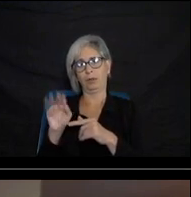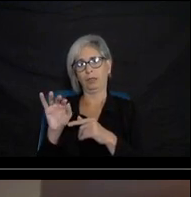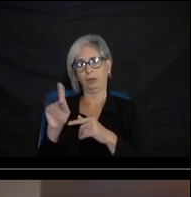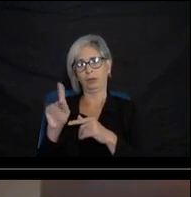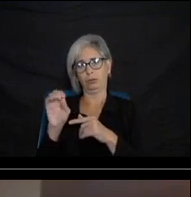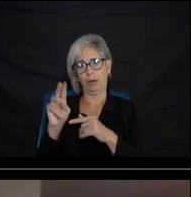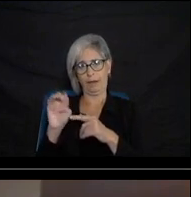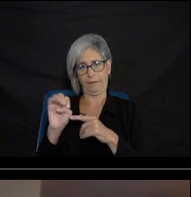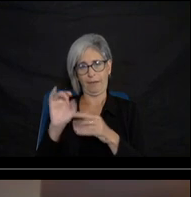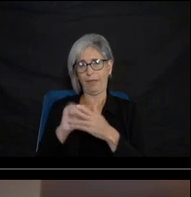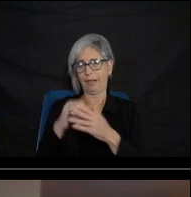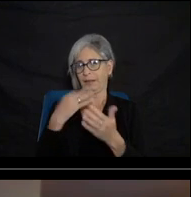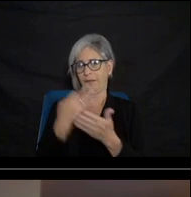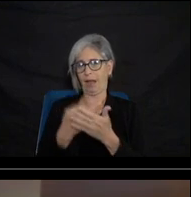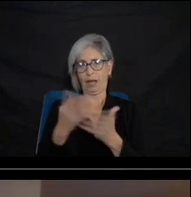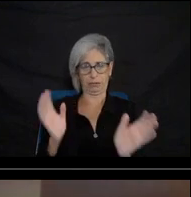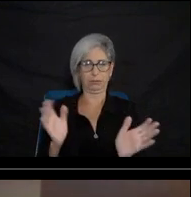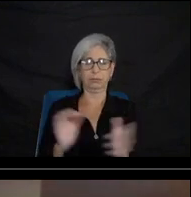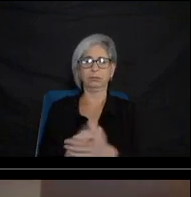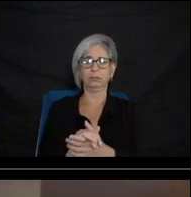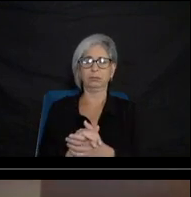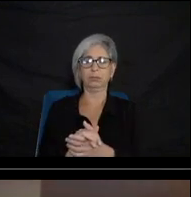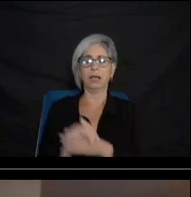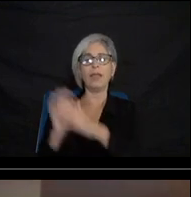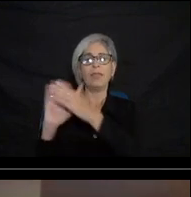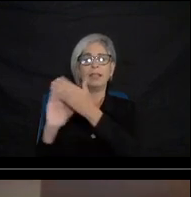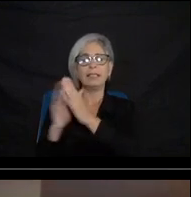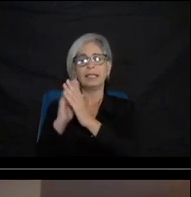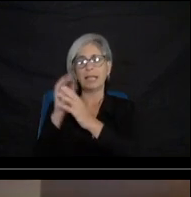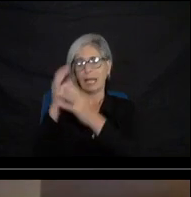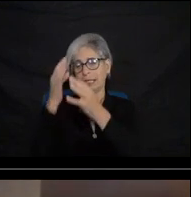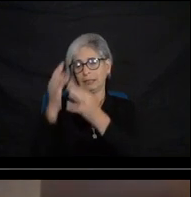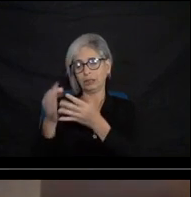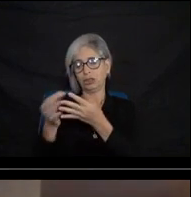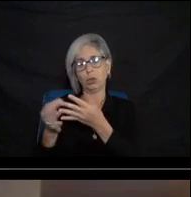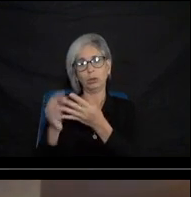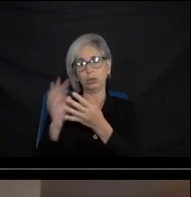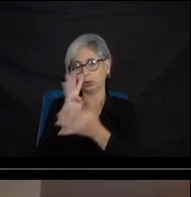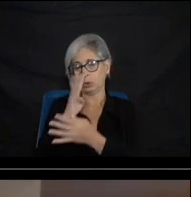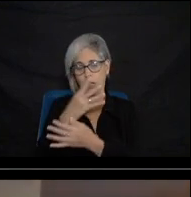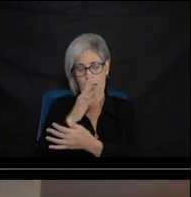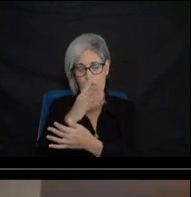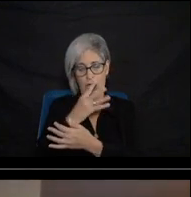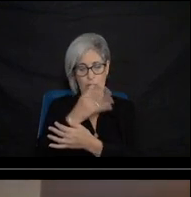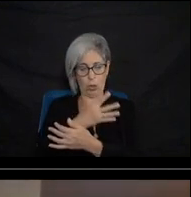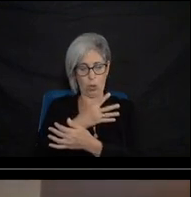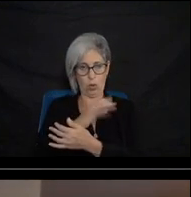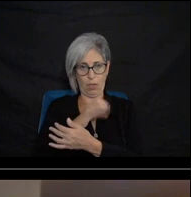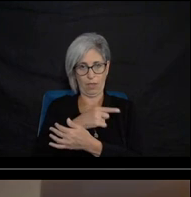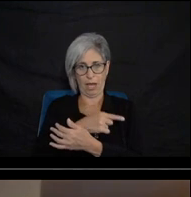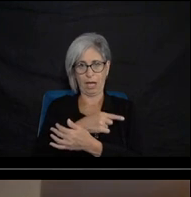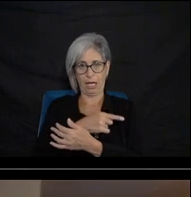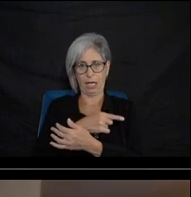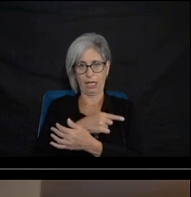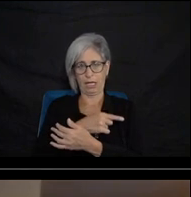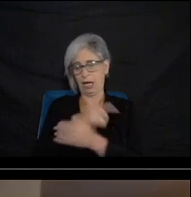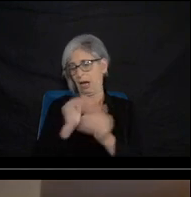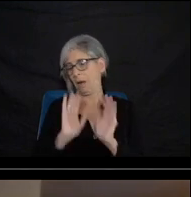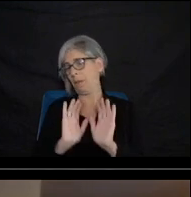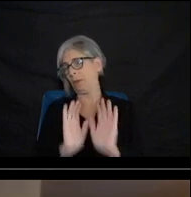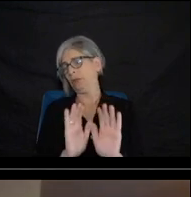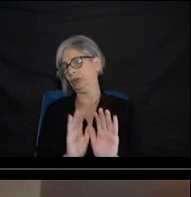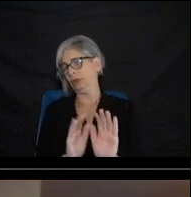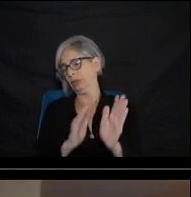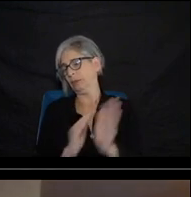fact. The city has chosen to ignore that and push this plan